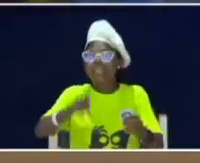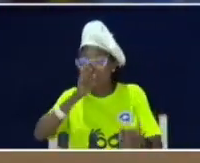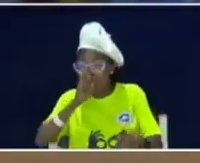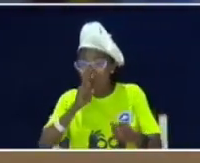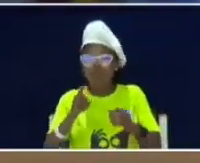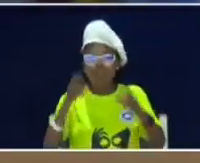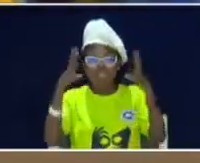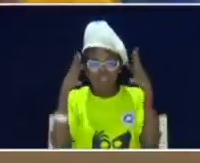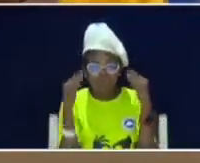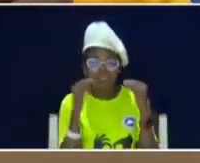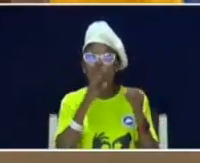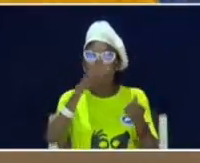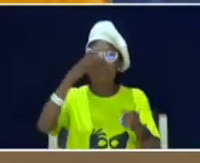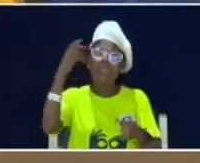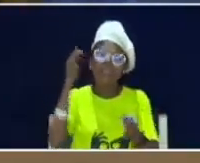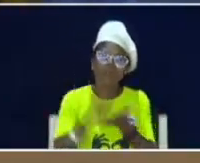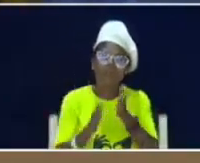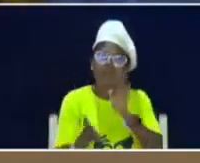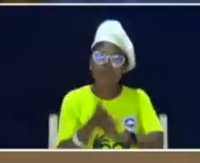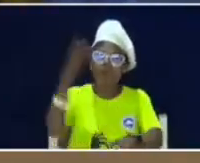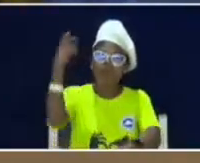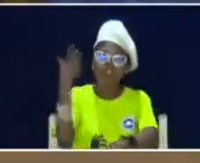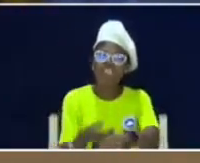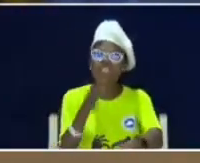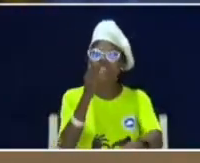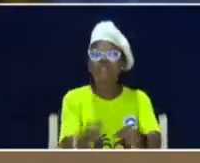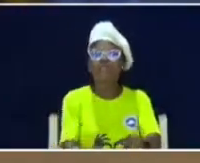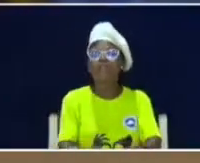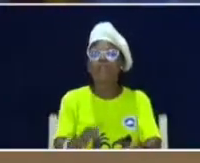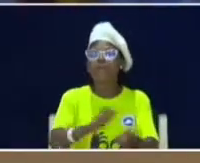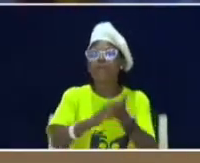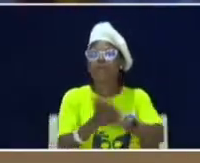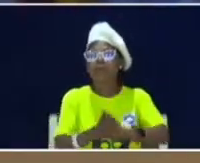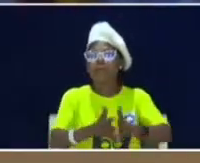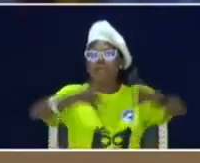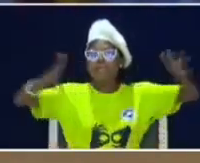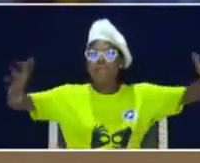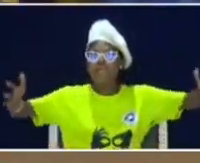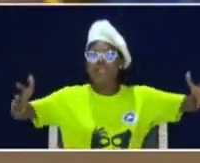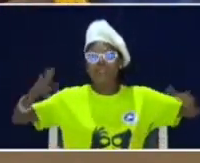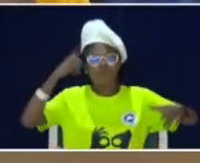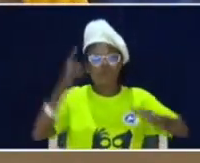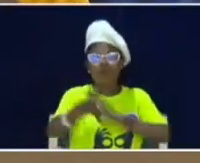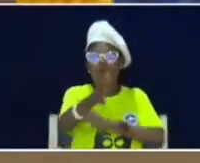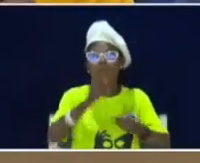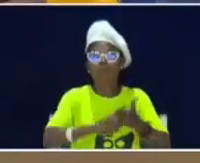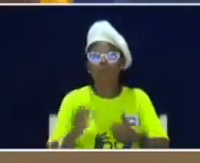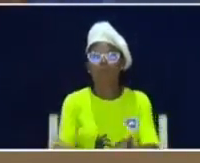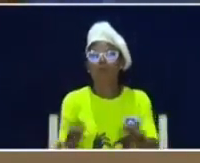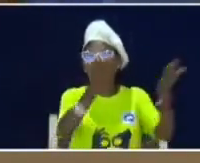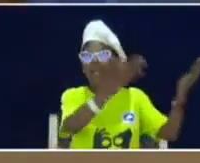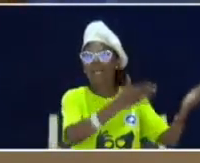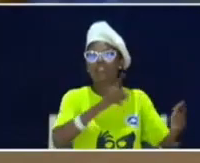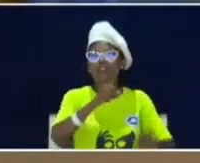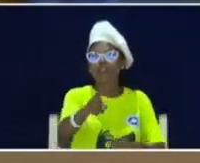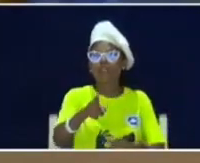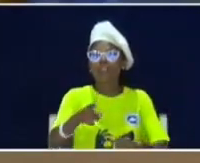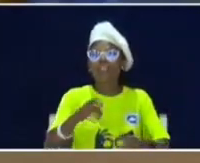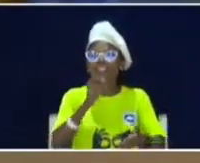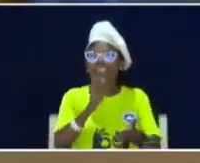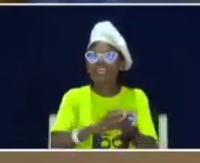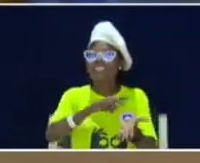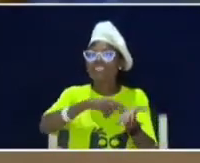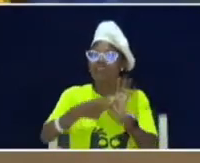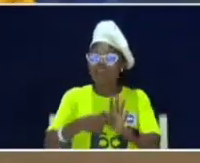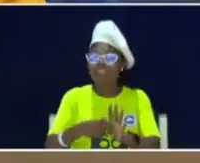difficult. If you are too big for the Lord to carry you, that means the riches of this